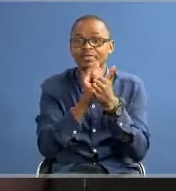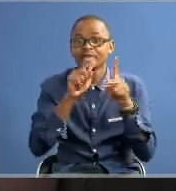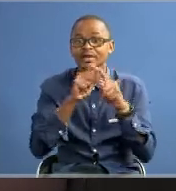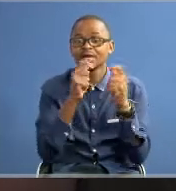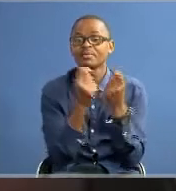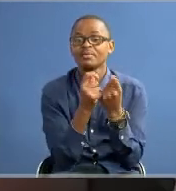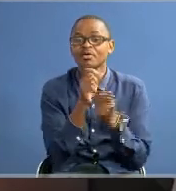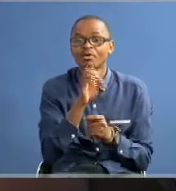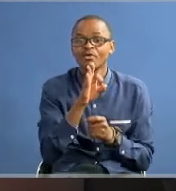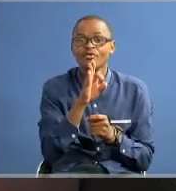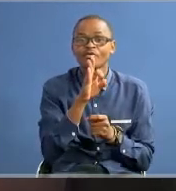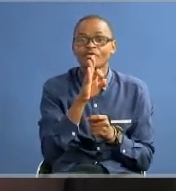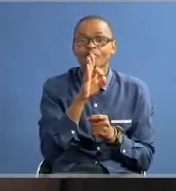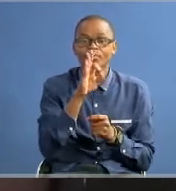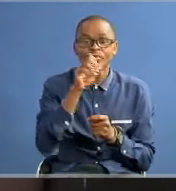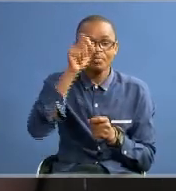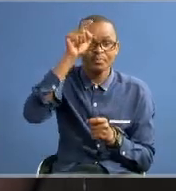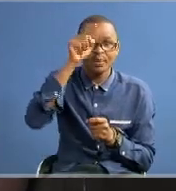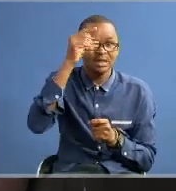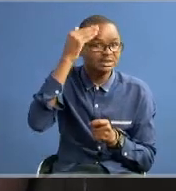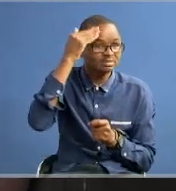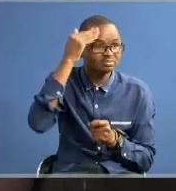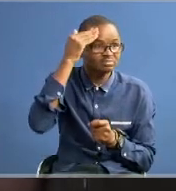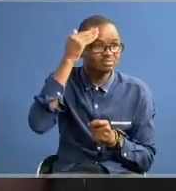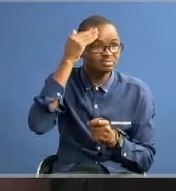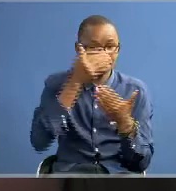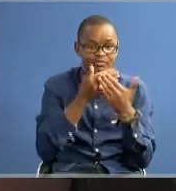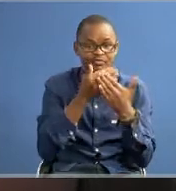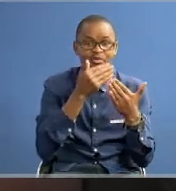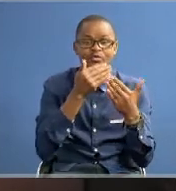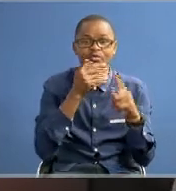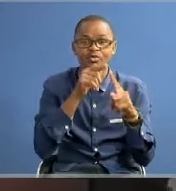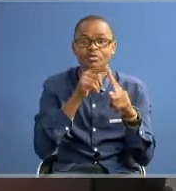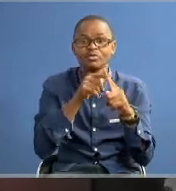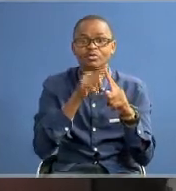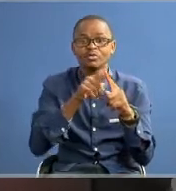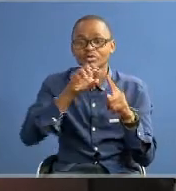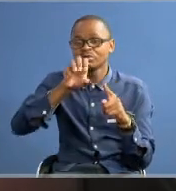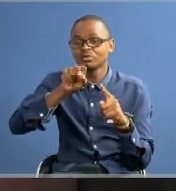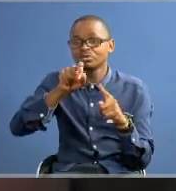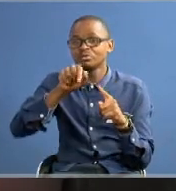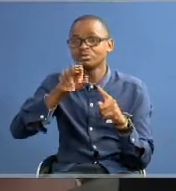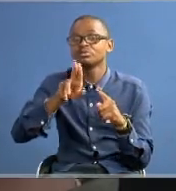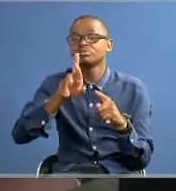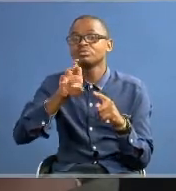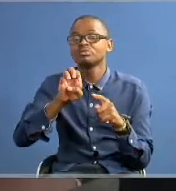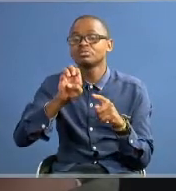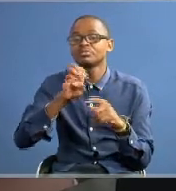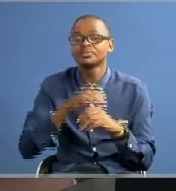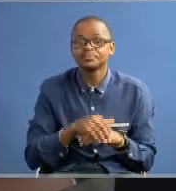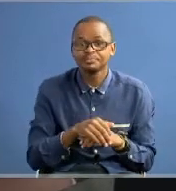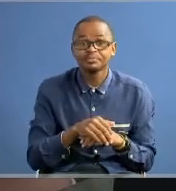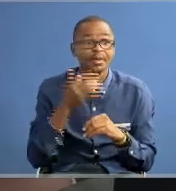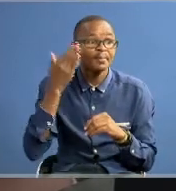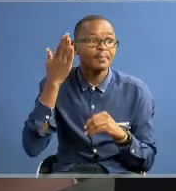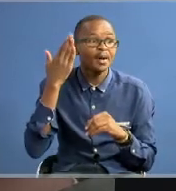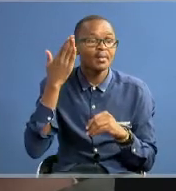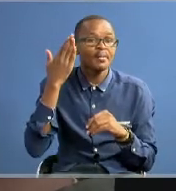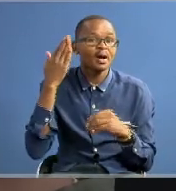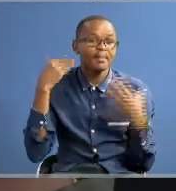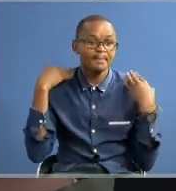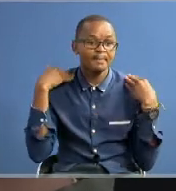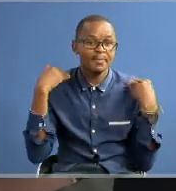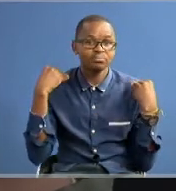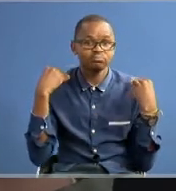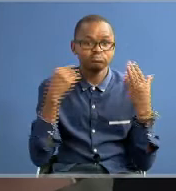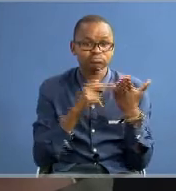of pointers you need to note before you go and start shooting a VR piece. In the past, practical